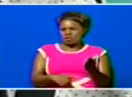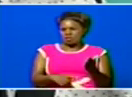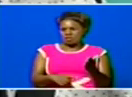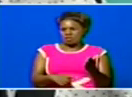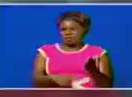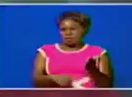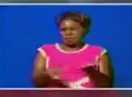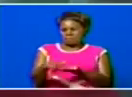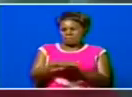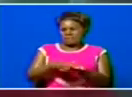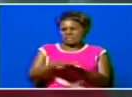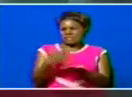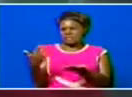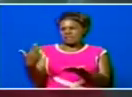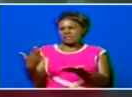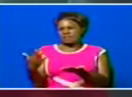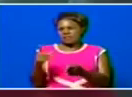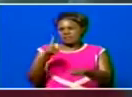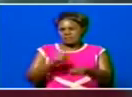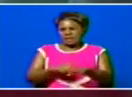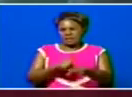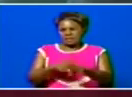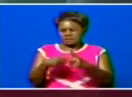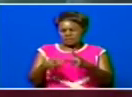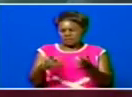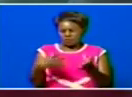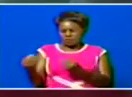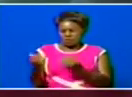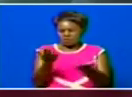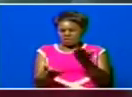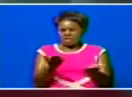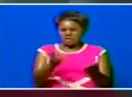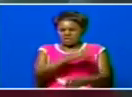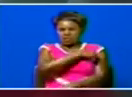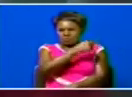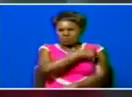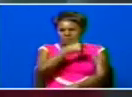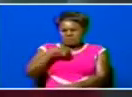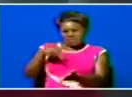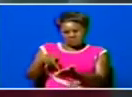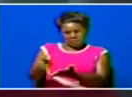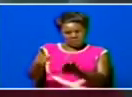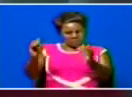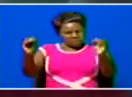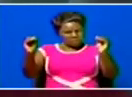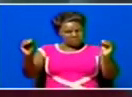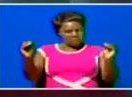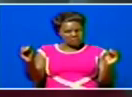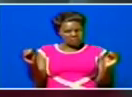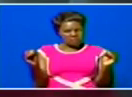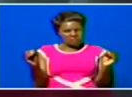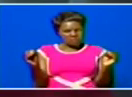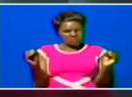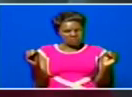the basic. Kwa wakati tumeanza kuenda clinic, sijaweza kulipa clinic